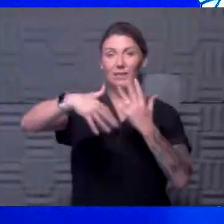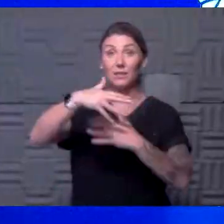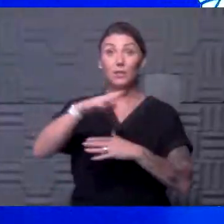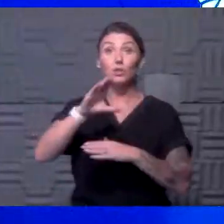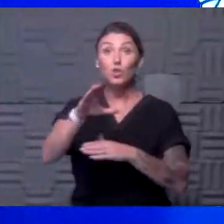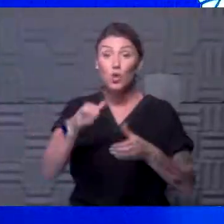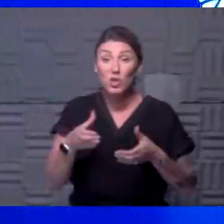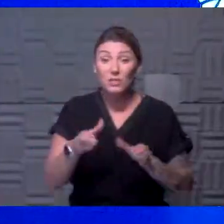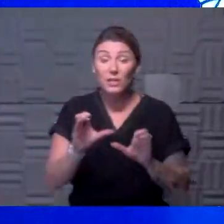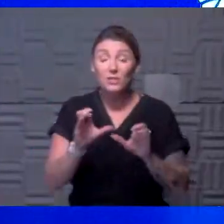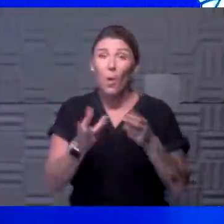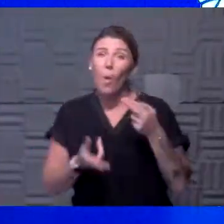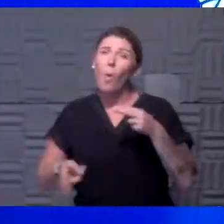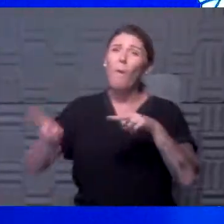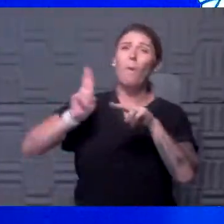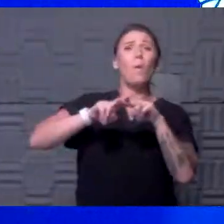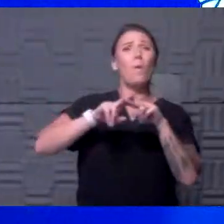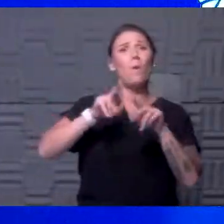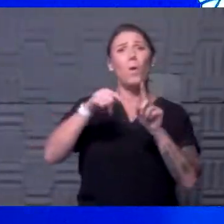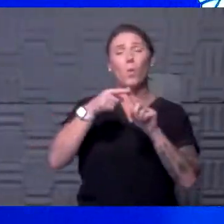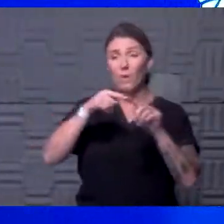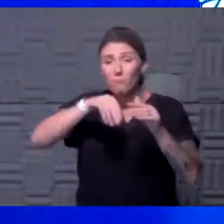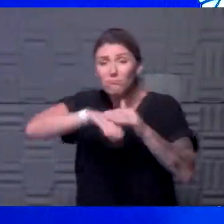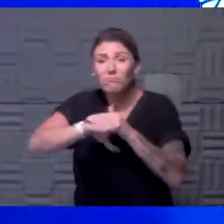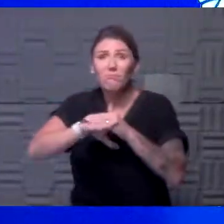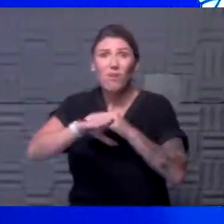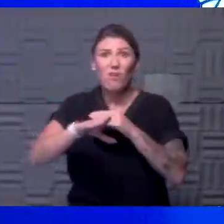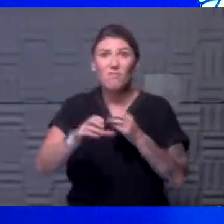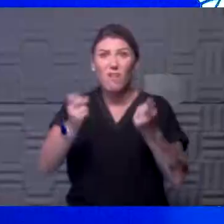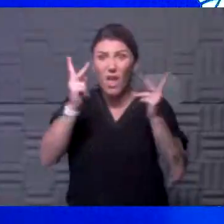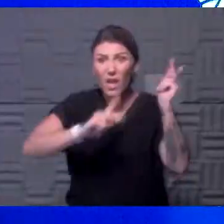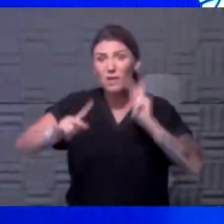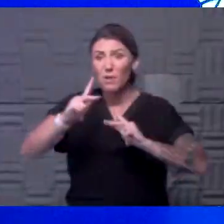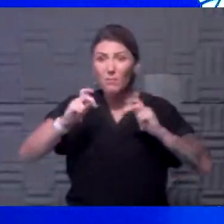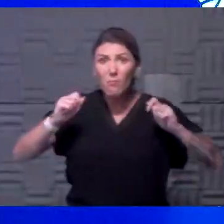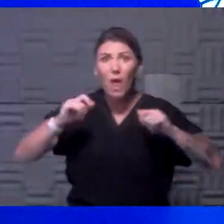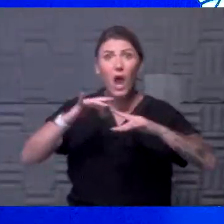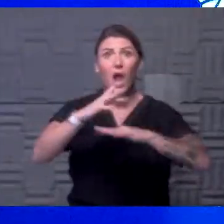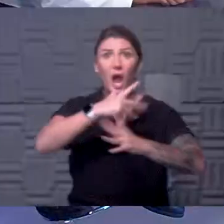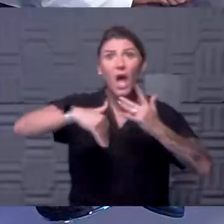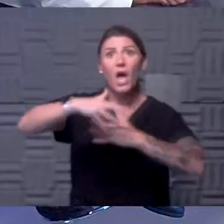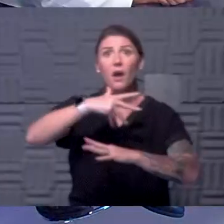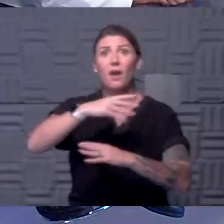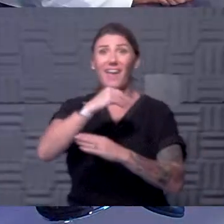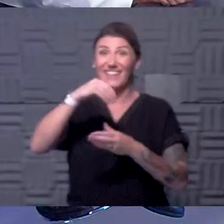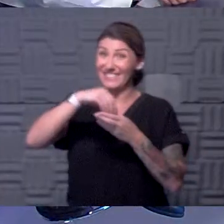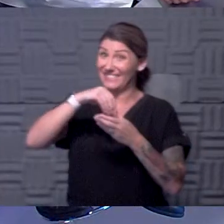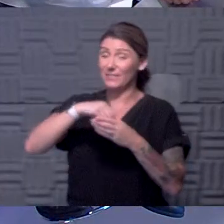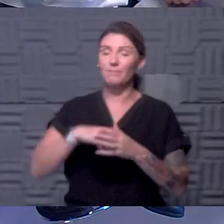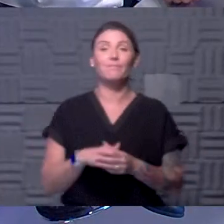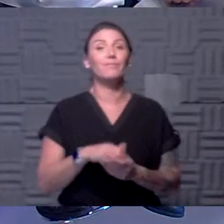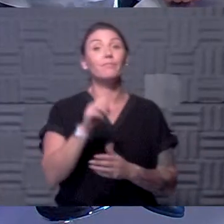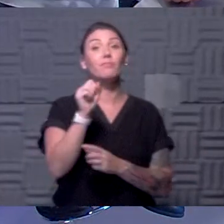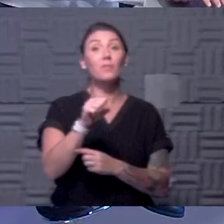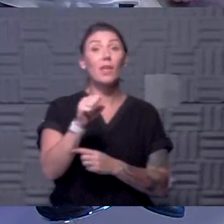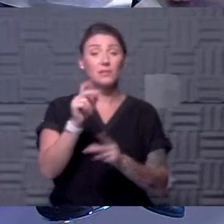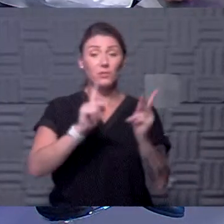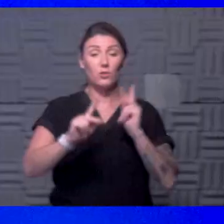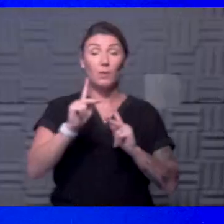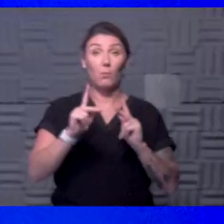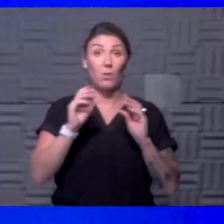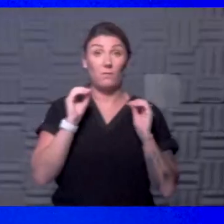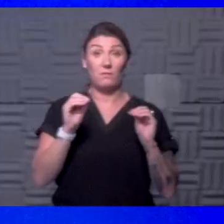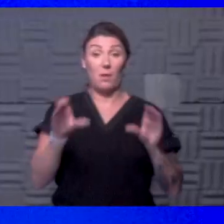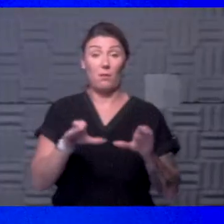up exponentially when you go into a crowded area, especially if it's indoors, Dana. Mm-hmm. Yeah, there are people who have done